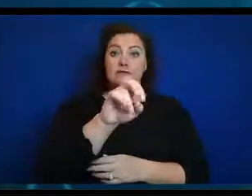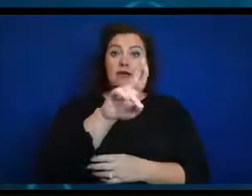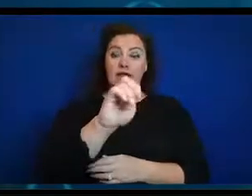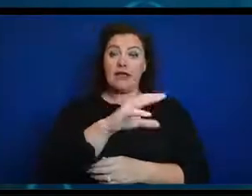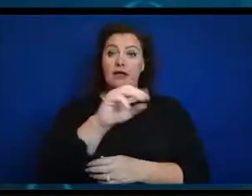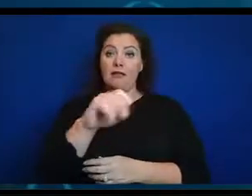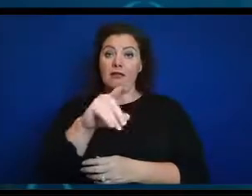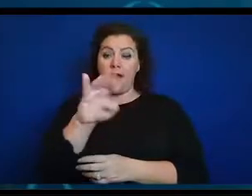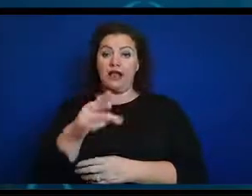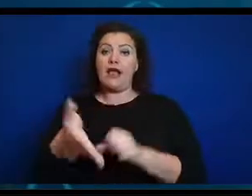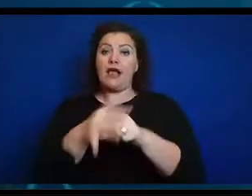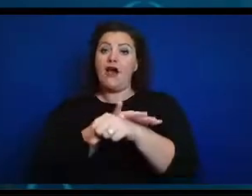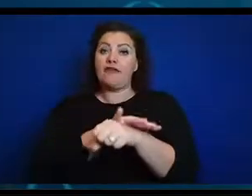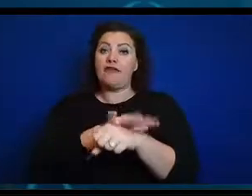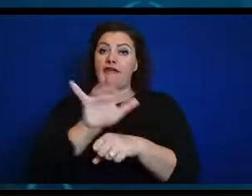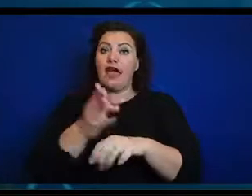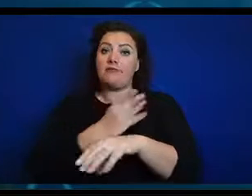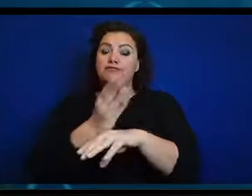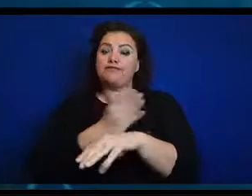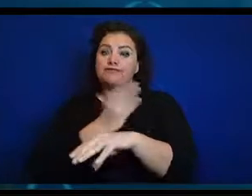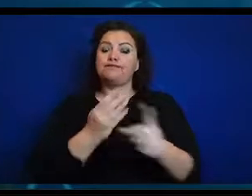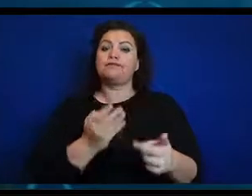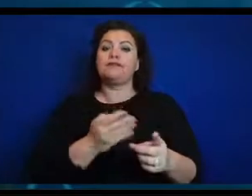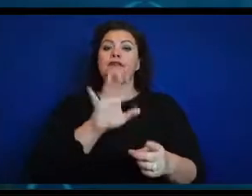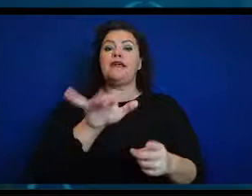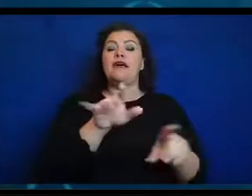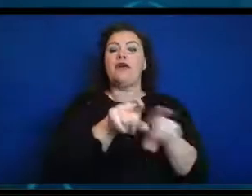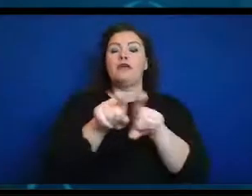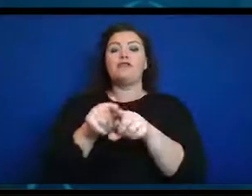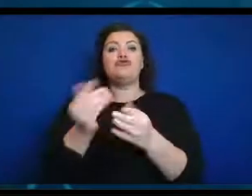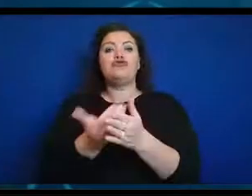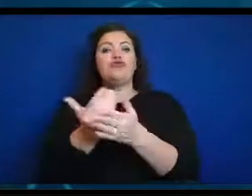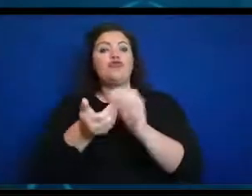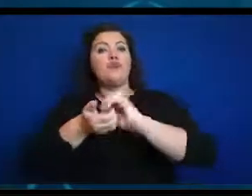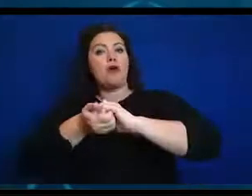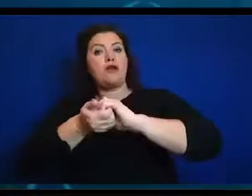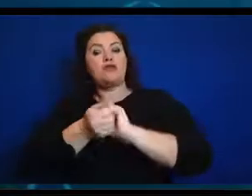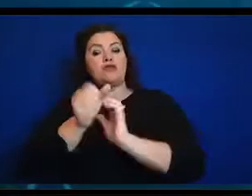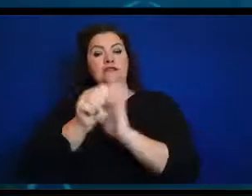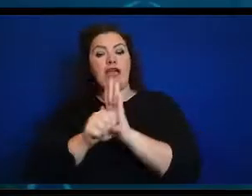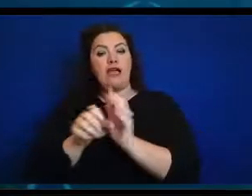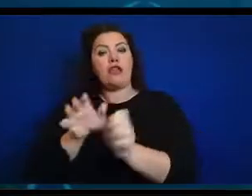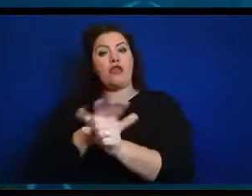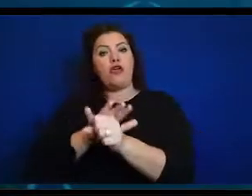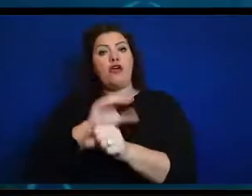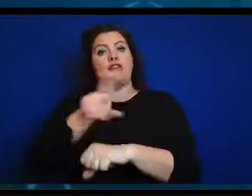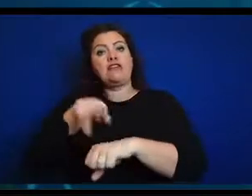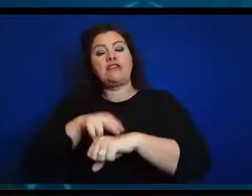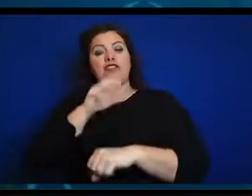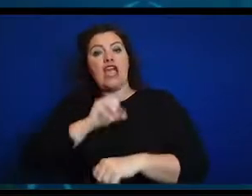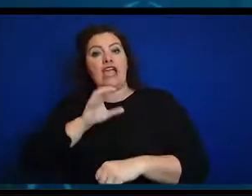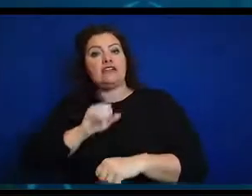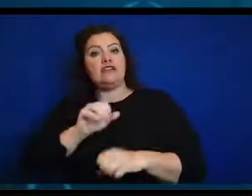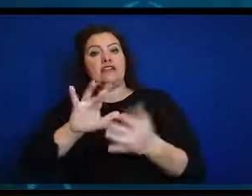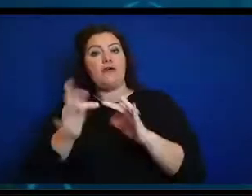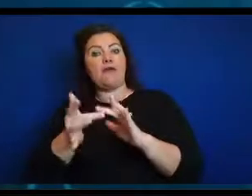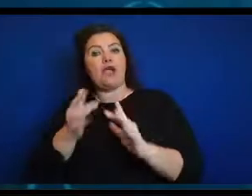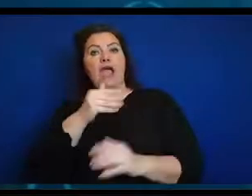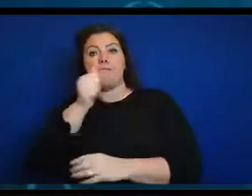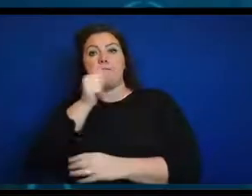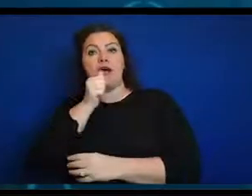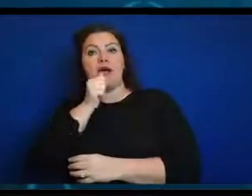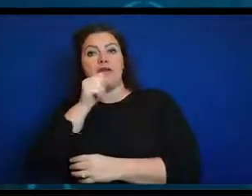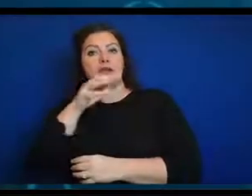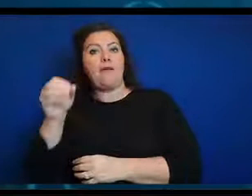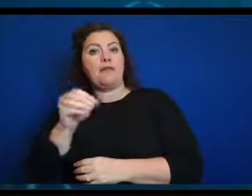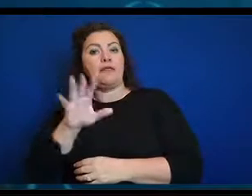modifications. Finally, a new national partnership with states, localities, the National Aging Network, and private sector entities offering